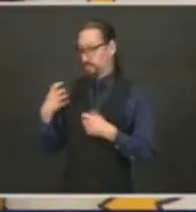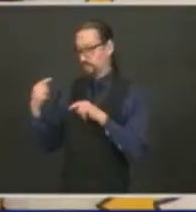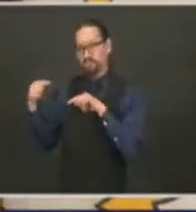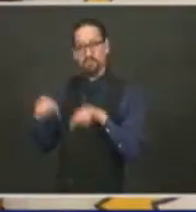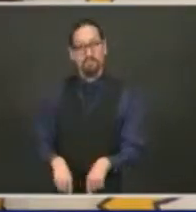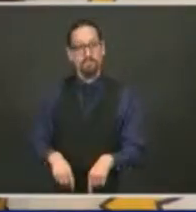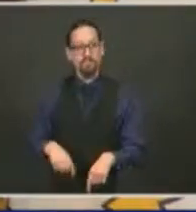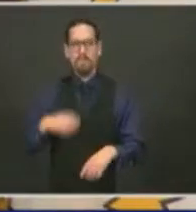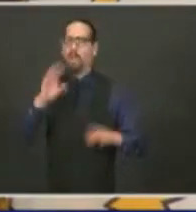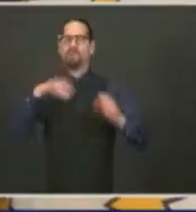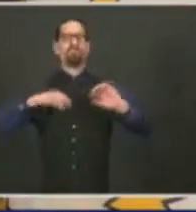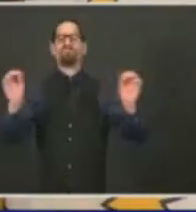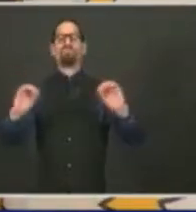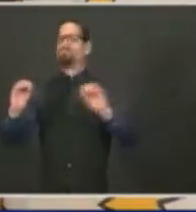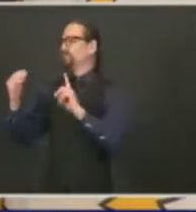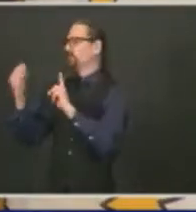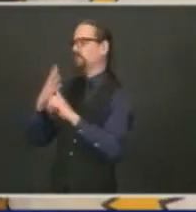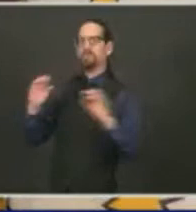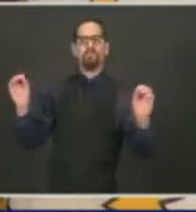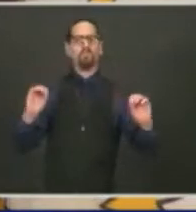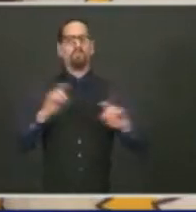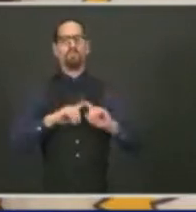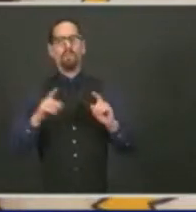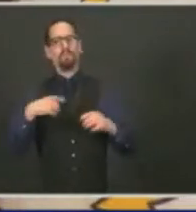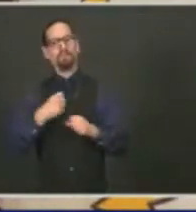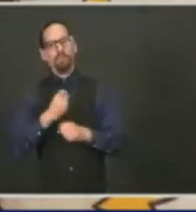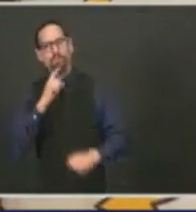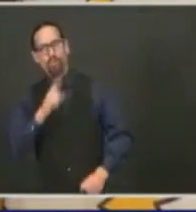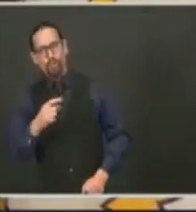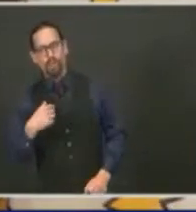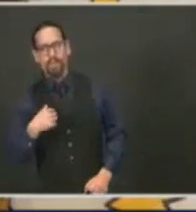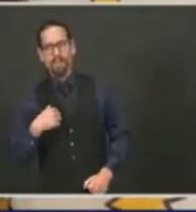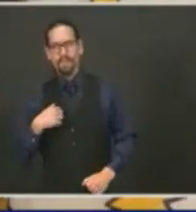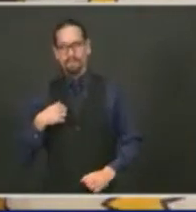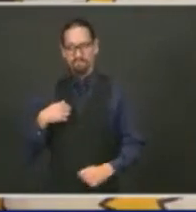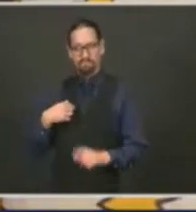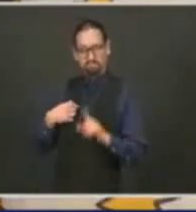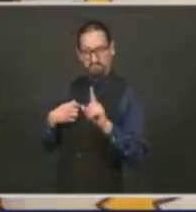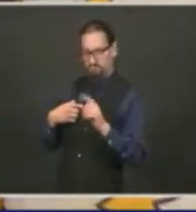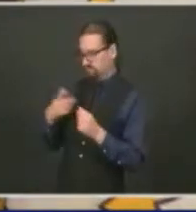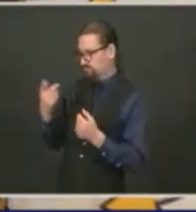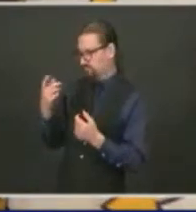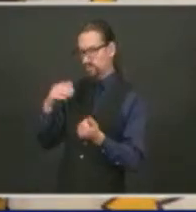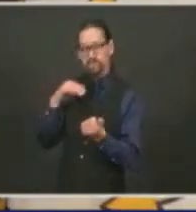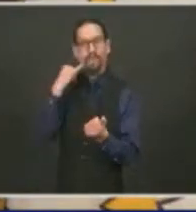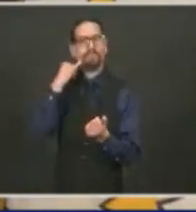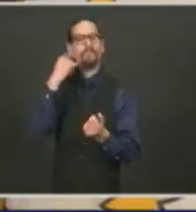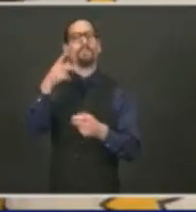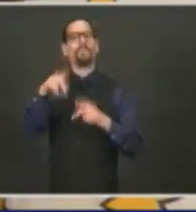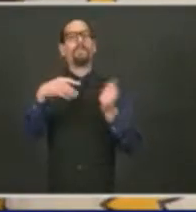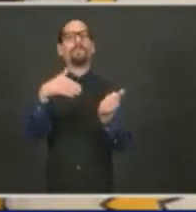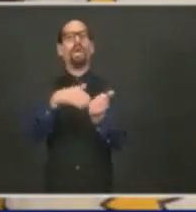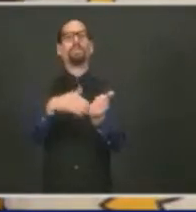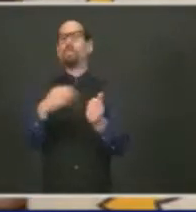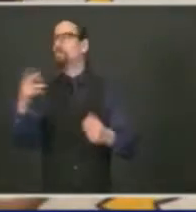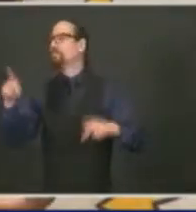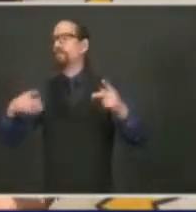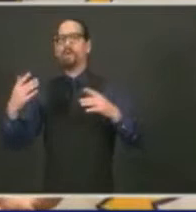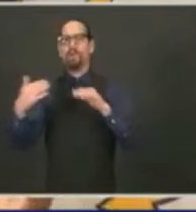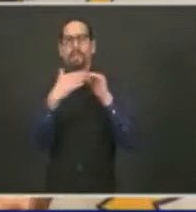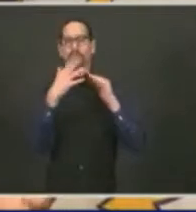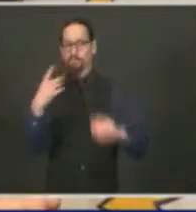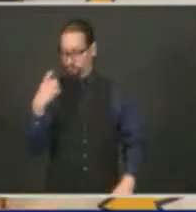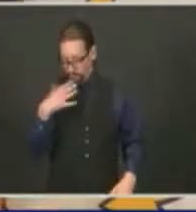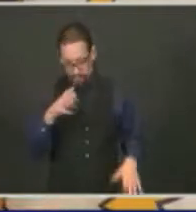myself, gosh, if I was a journalist, I'd ask Dr. McDonald, have you been tested lately? Because the director got picked up on surveillance, right? And the director was